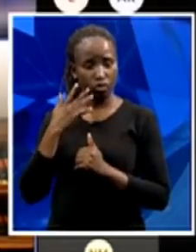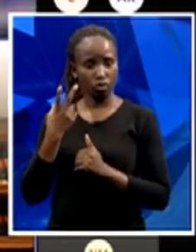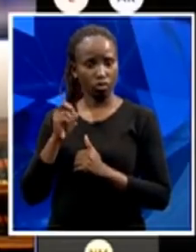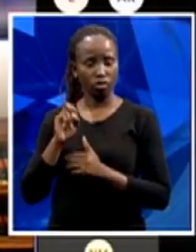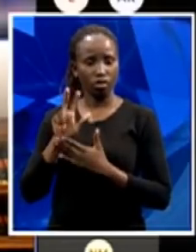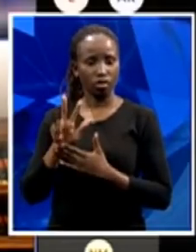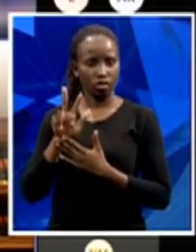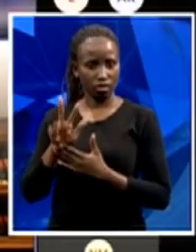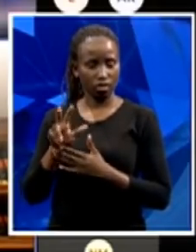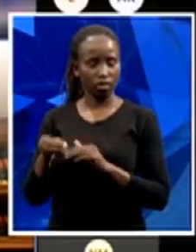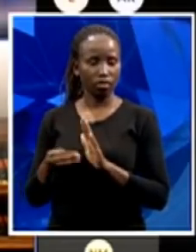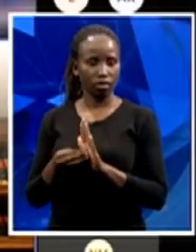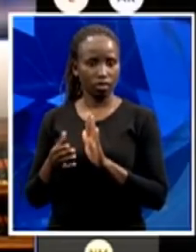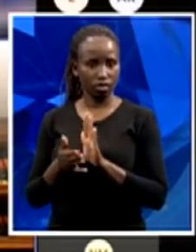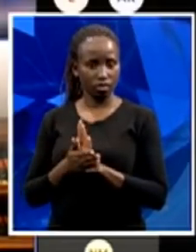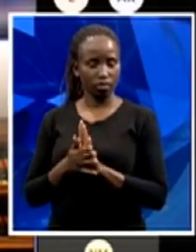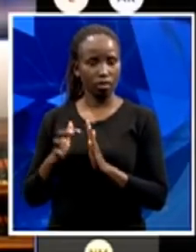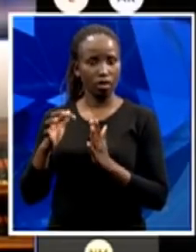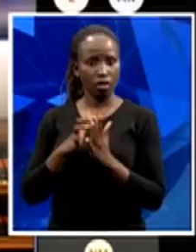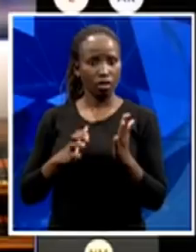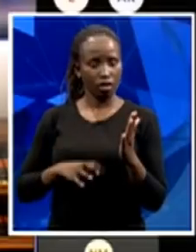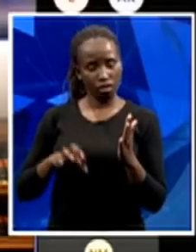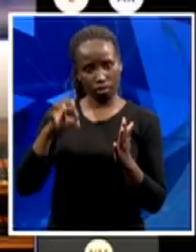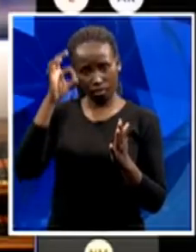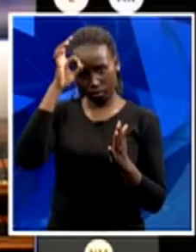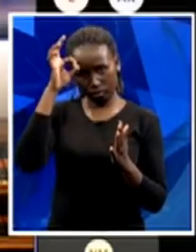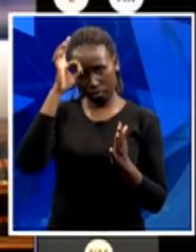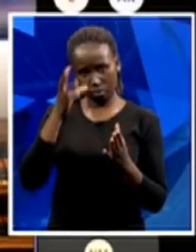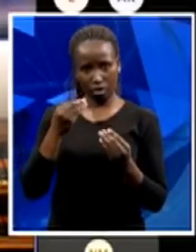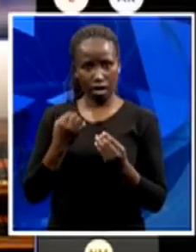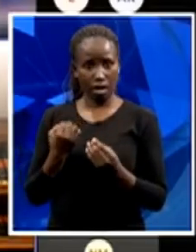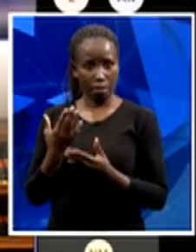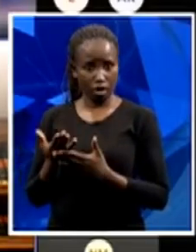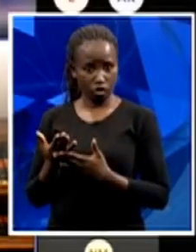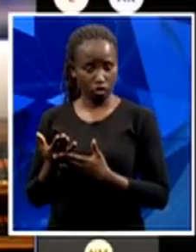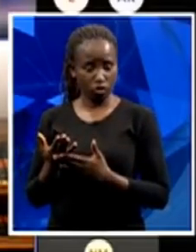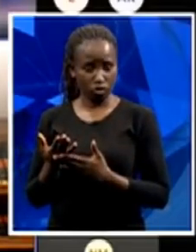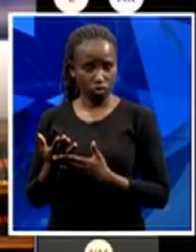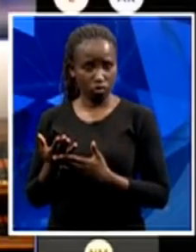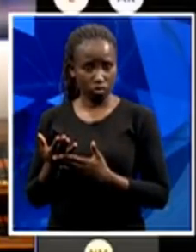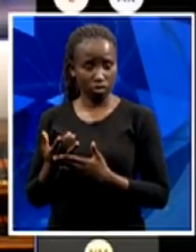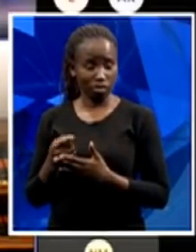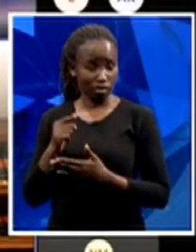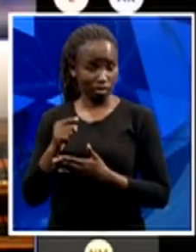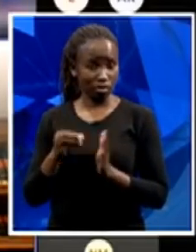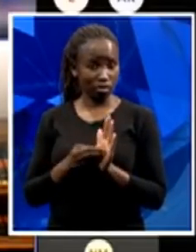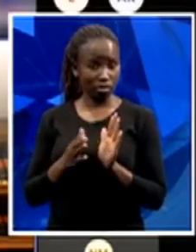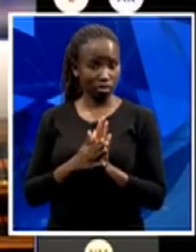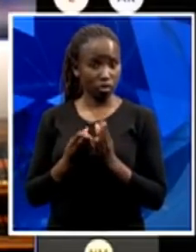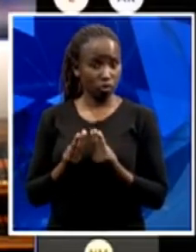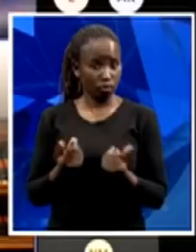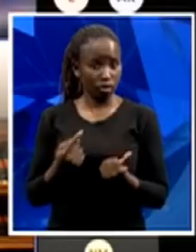the Rule 7 application. And that resolution reads as follows: noting that